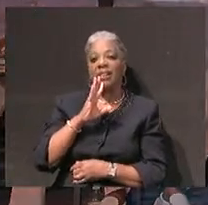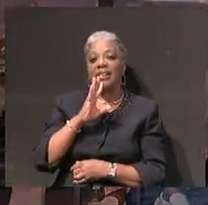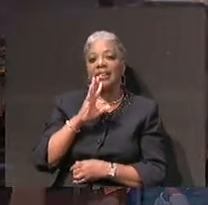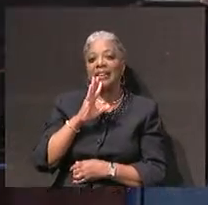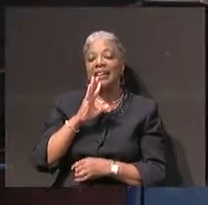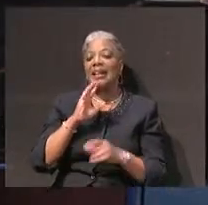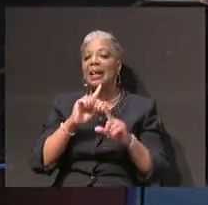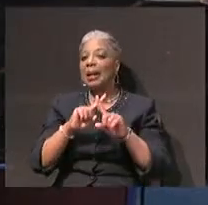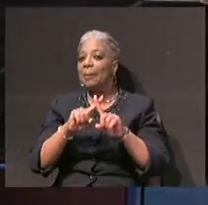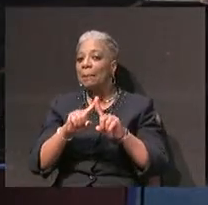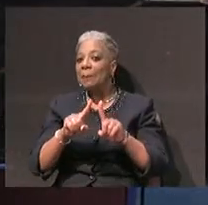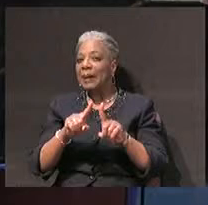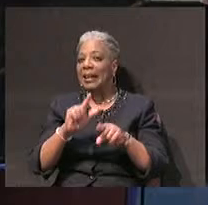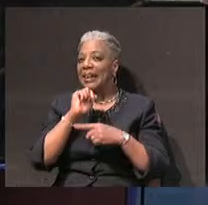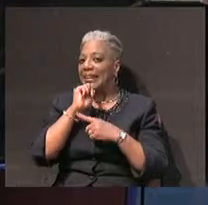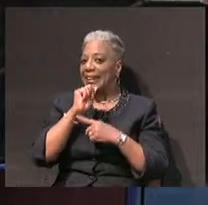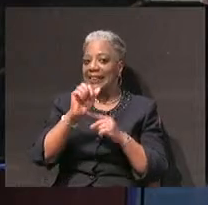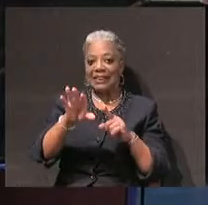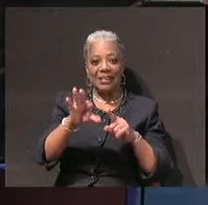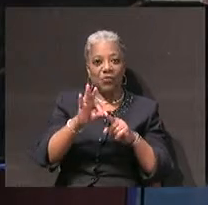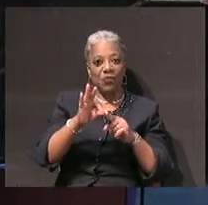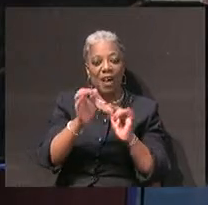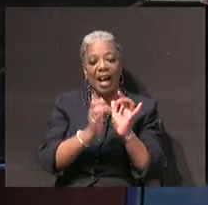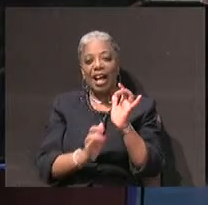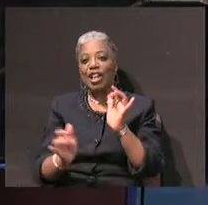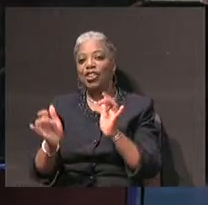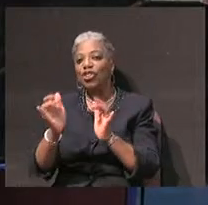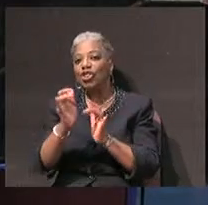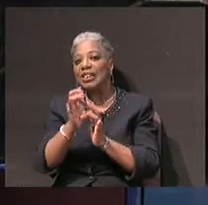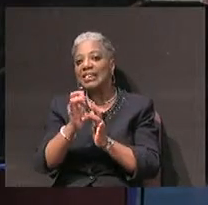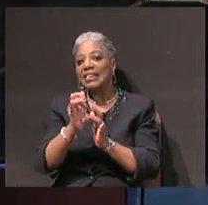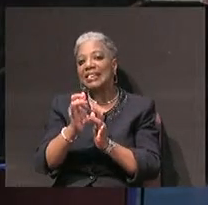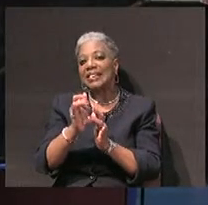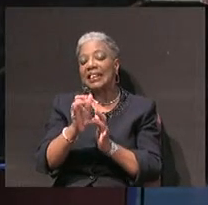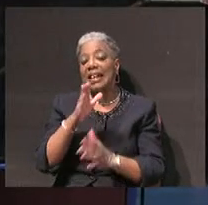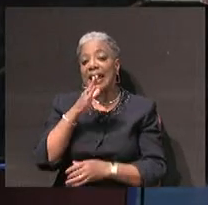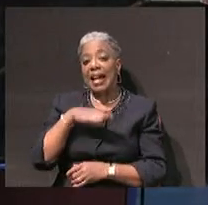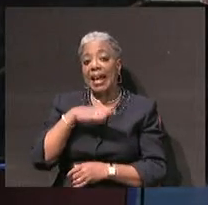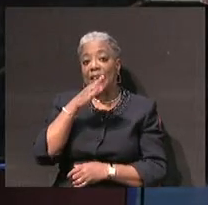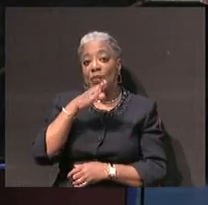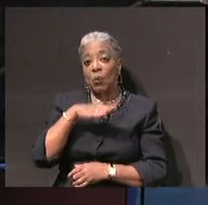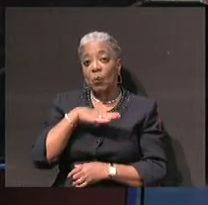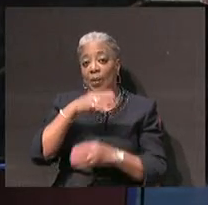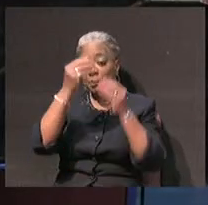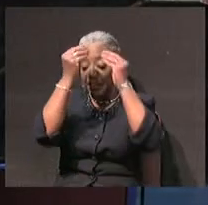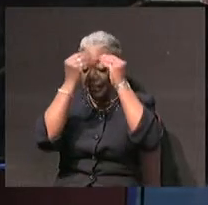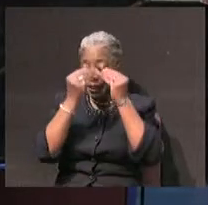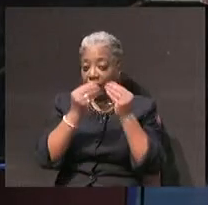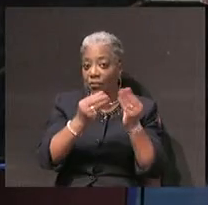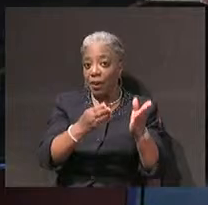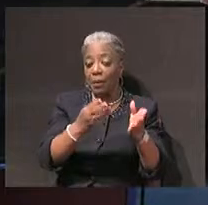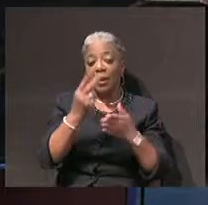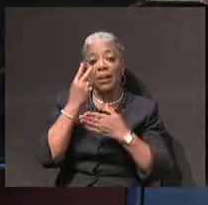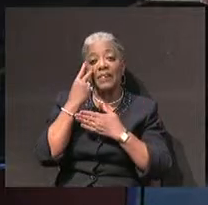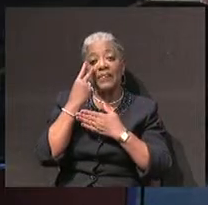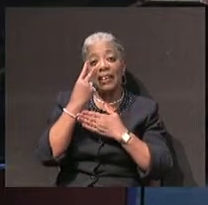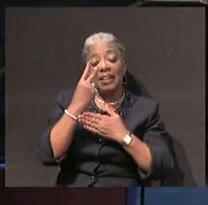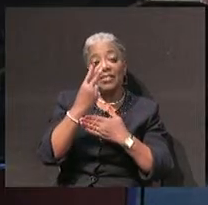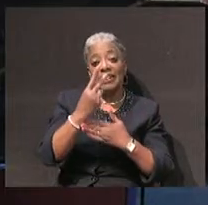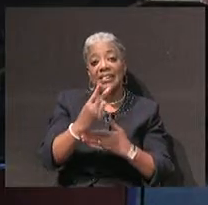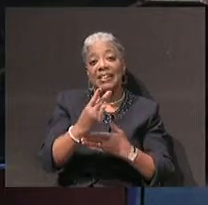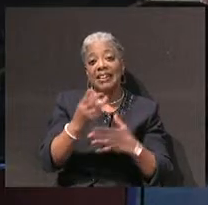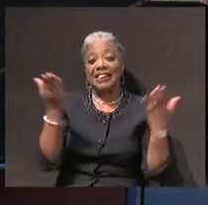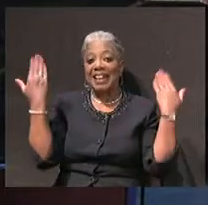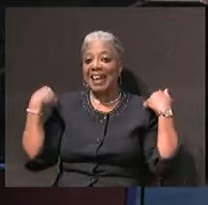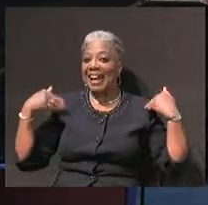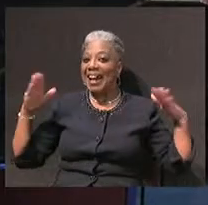but didn't find his body. They came and told us that they had seen a vision of angels, this is what the women said,